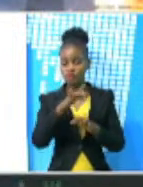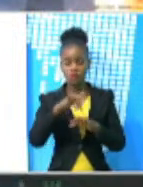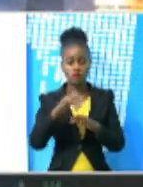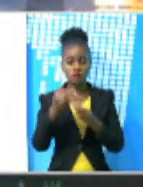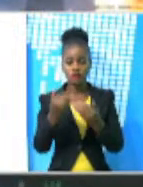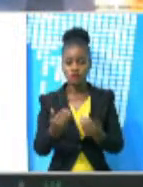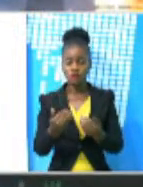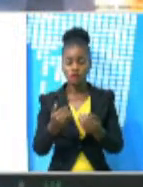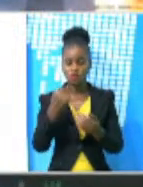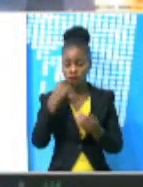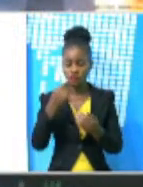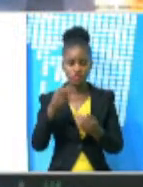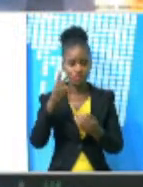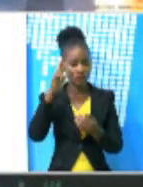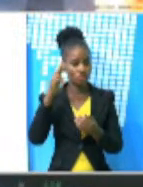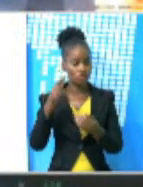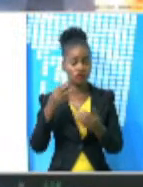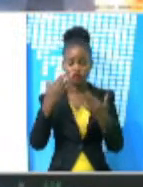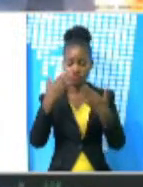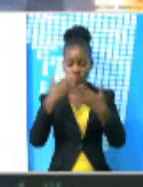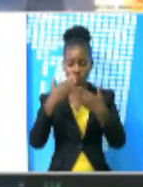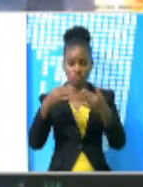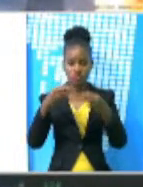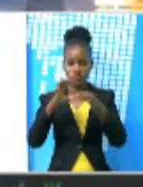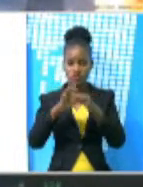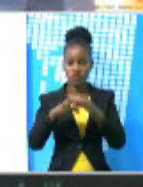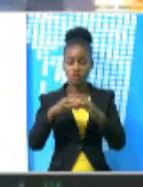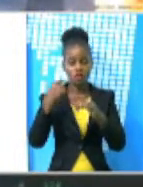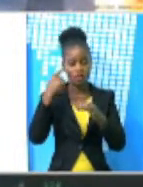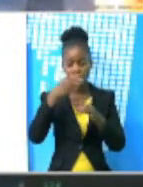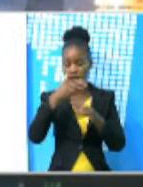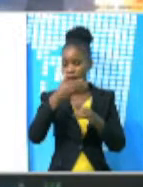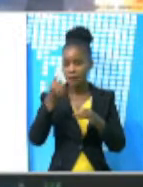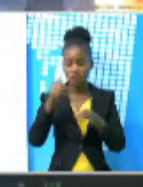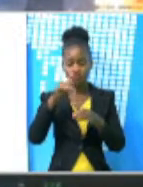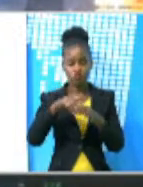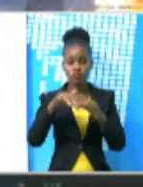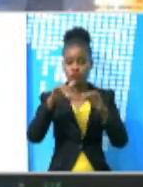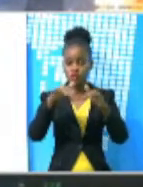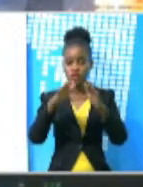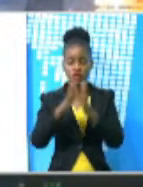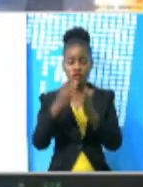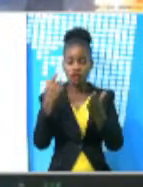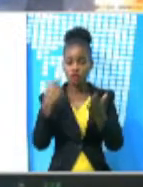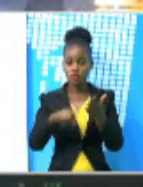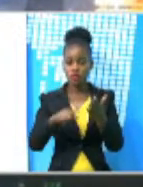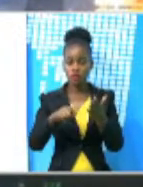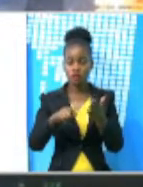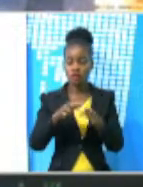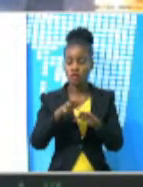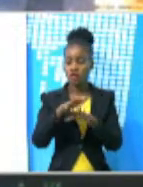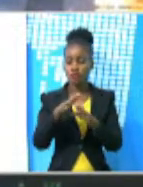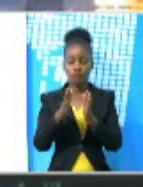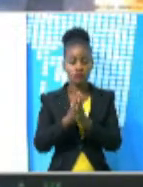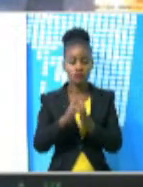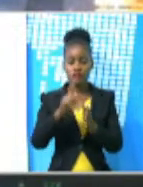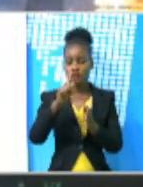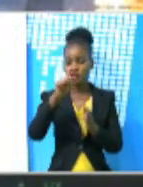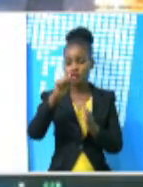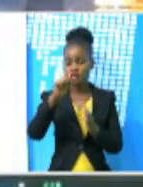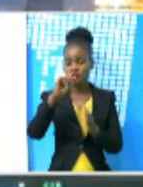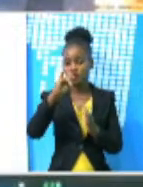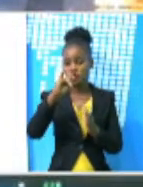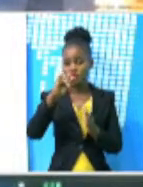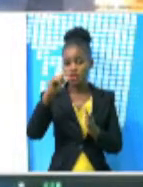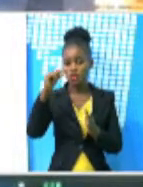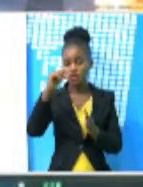now Ronan Ahabwe is joining us tonight from the Graben for a better insight into exactly what the Kingfisher and Telenga propose